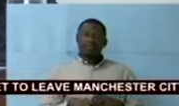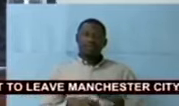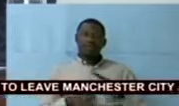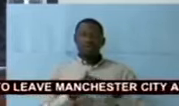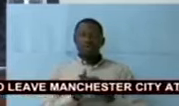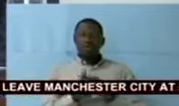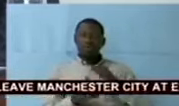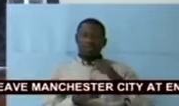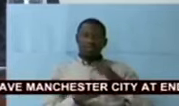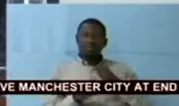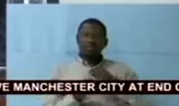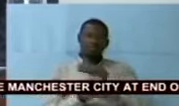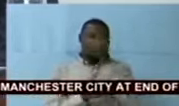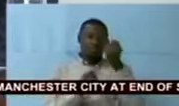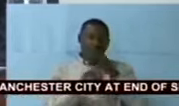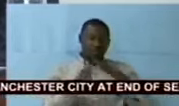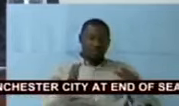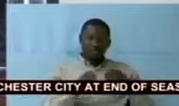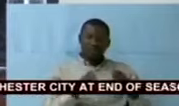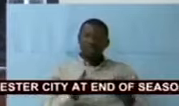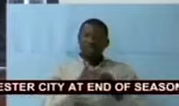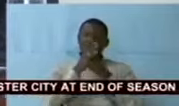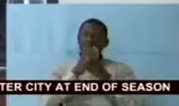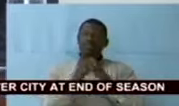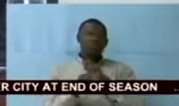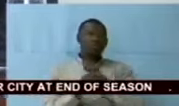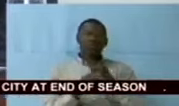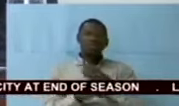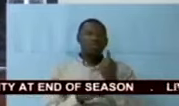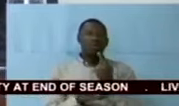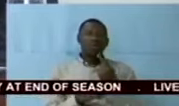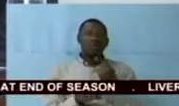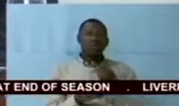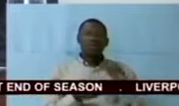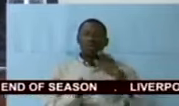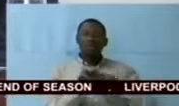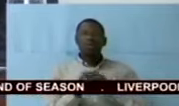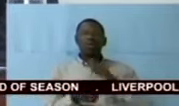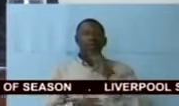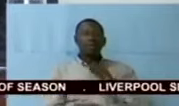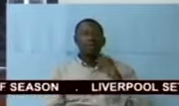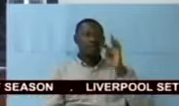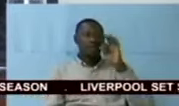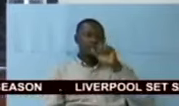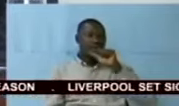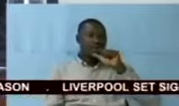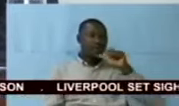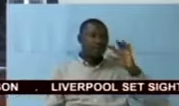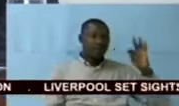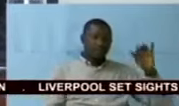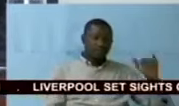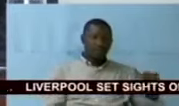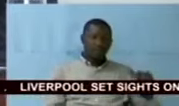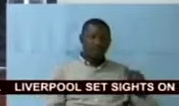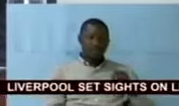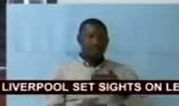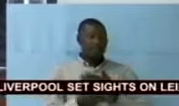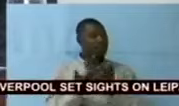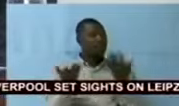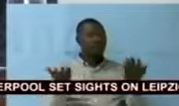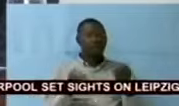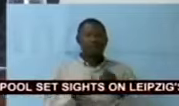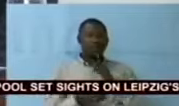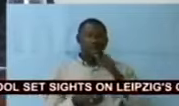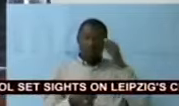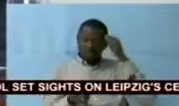vehicle tampering was not limited to just Mr. Fati. Yeah, I agree with that. Could you